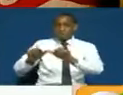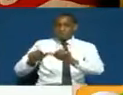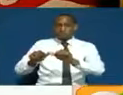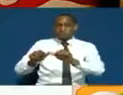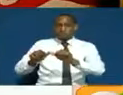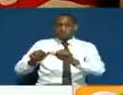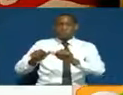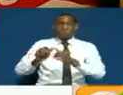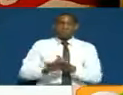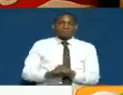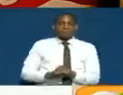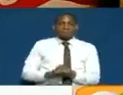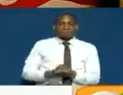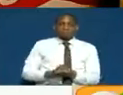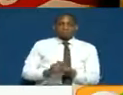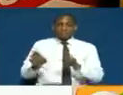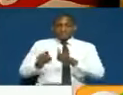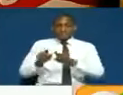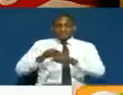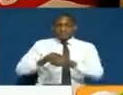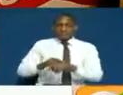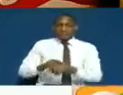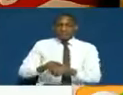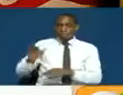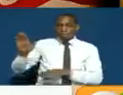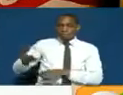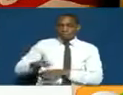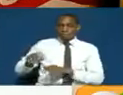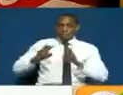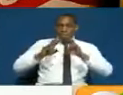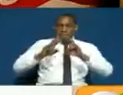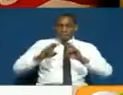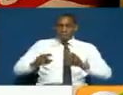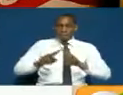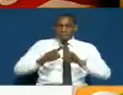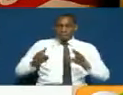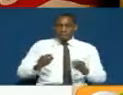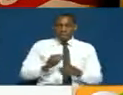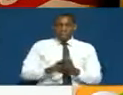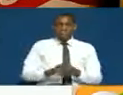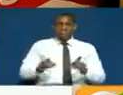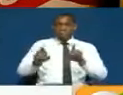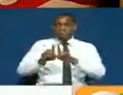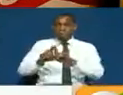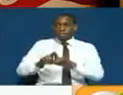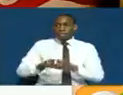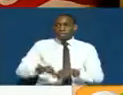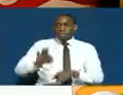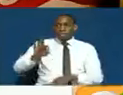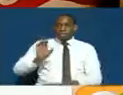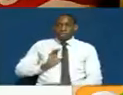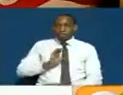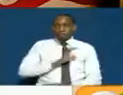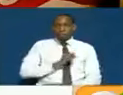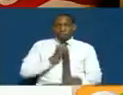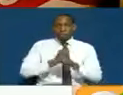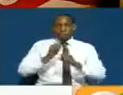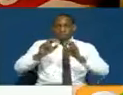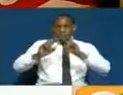best of our knowledge. Meanwhile, the parliamentary investigations began, with no less than three committees